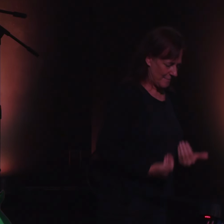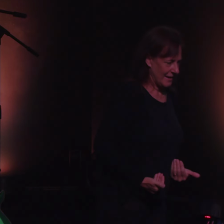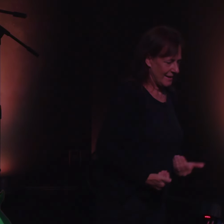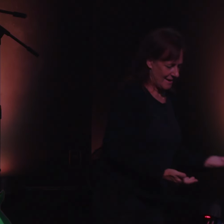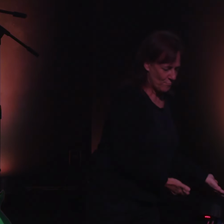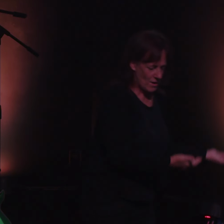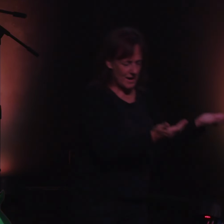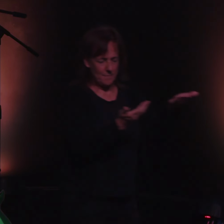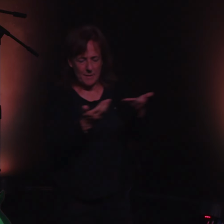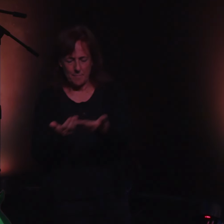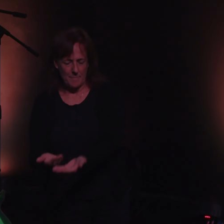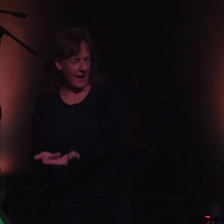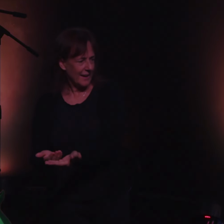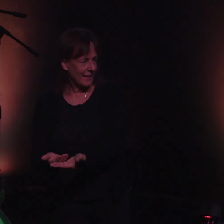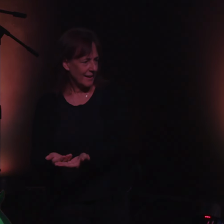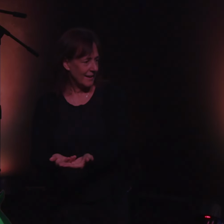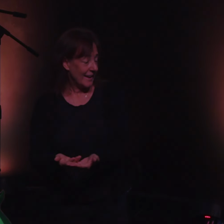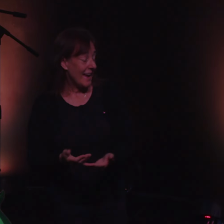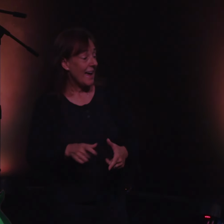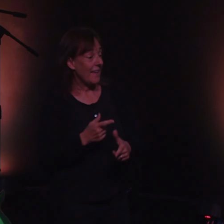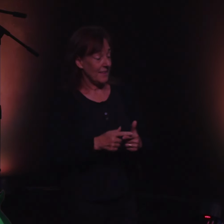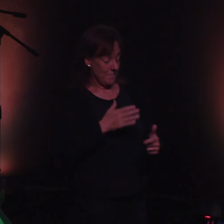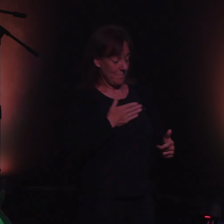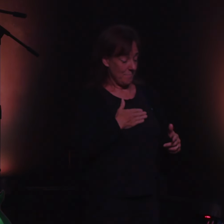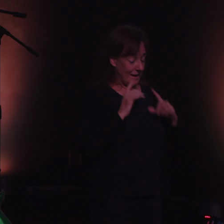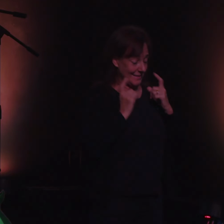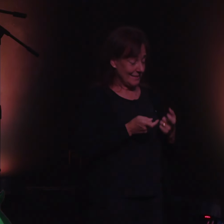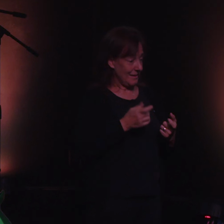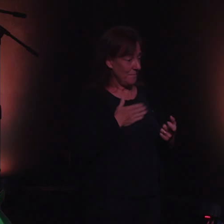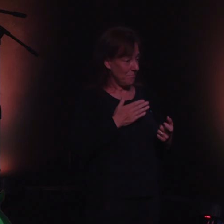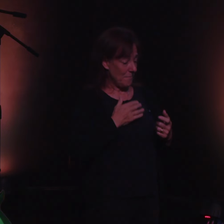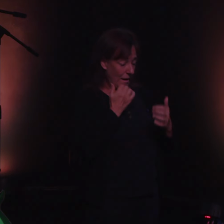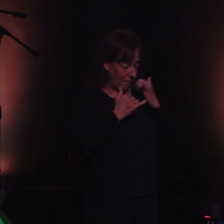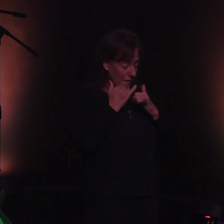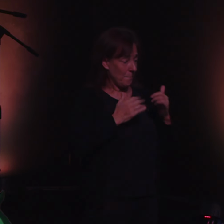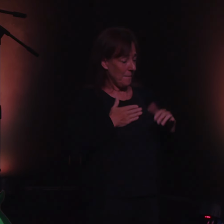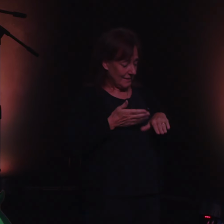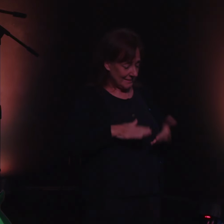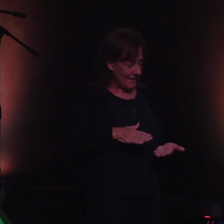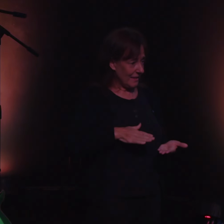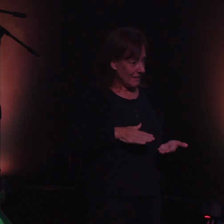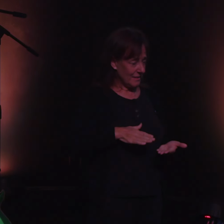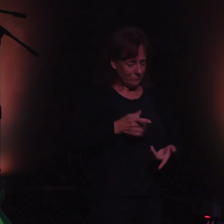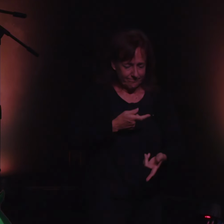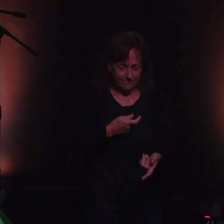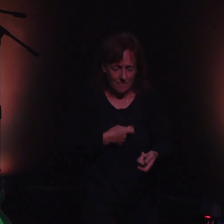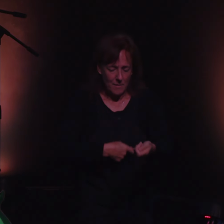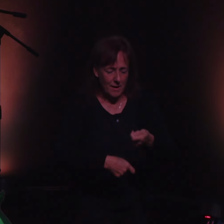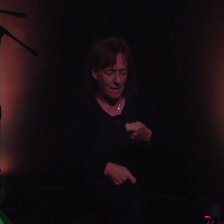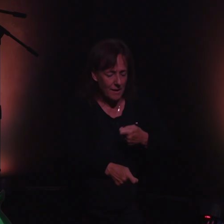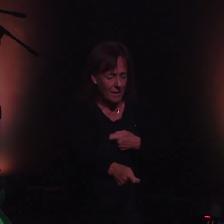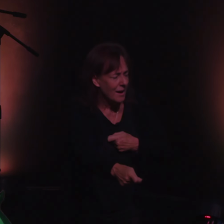back to that moment in the garden before he takes my cross, takes my nails, takes my death, and he's